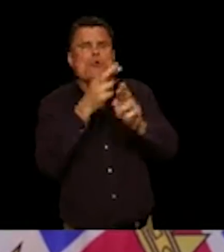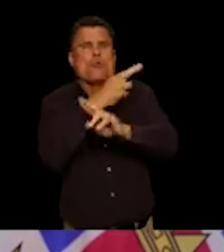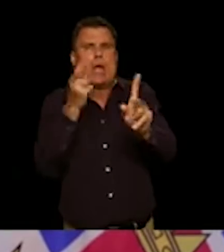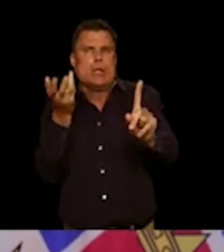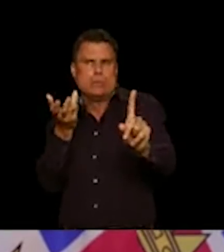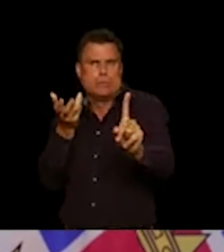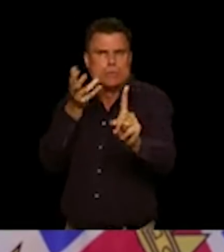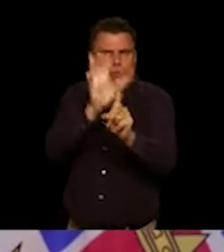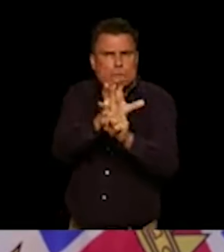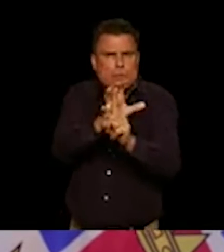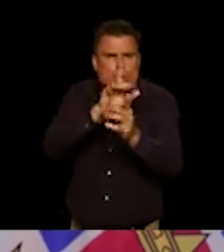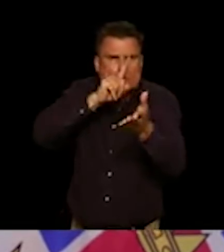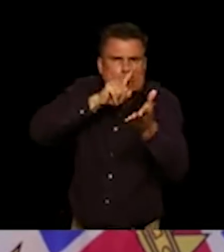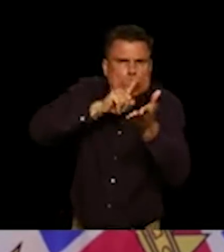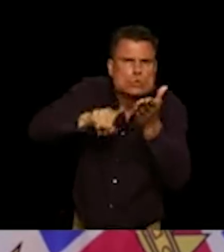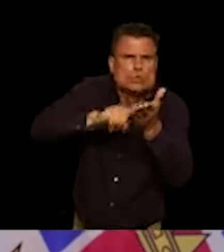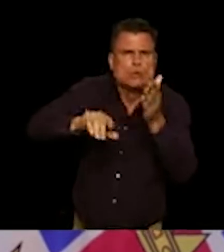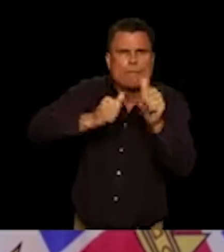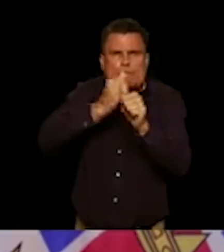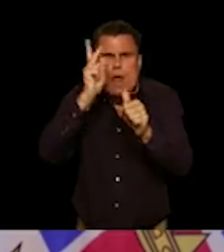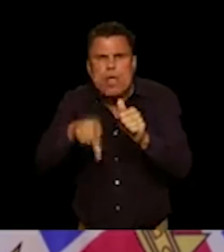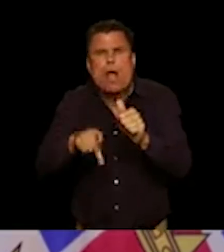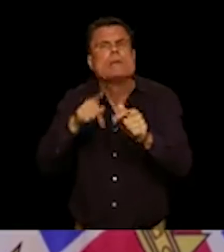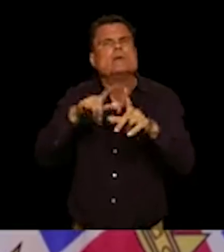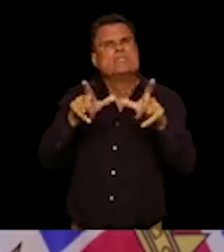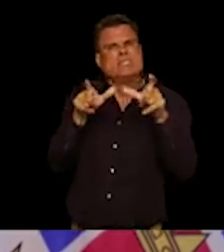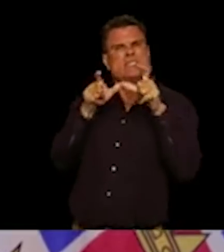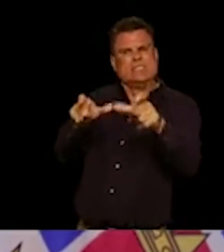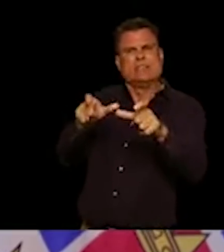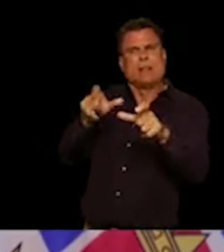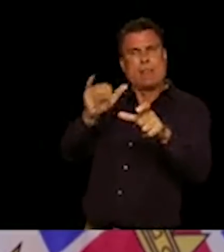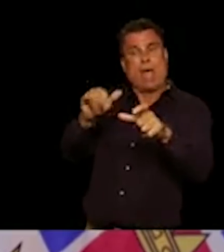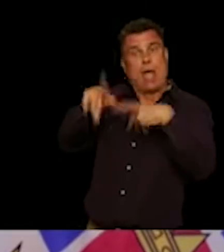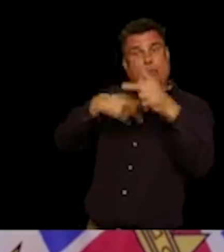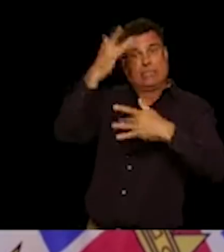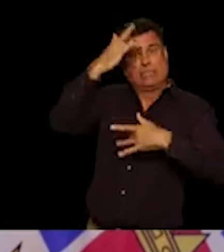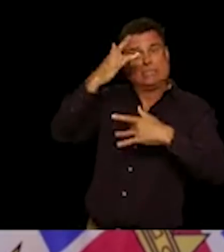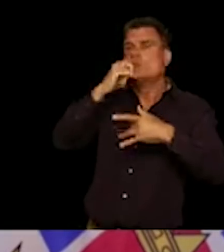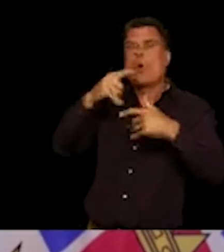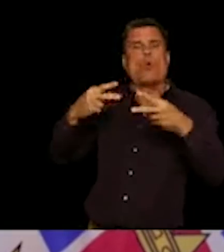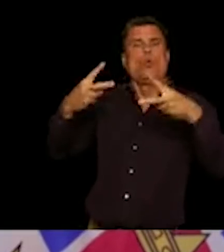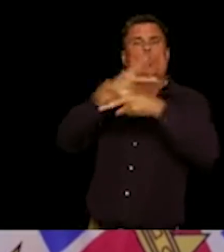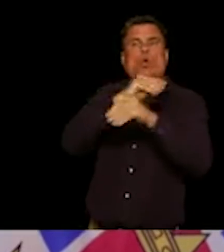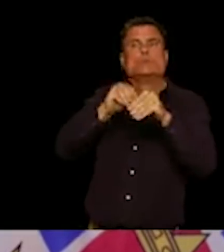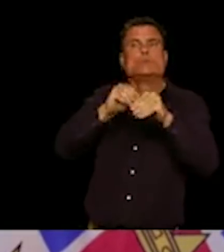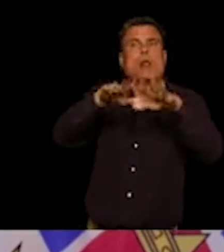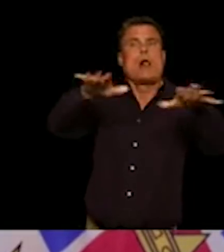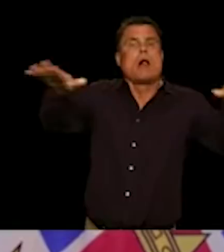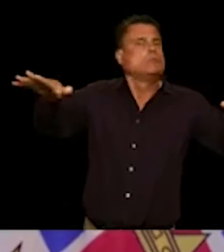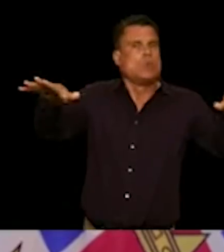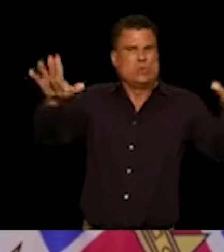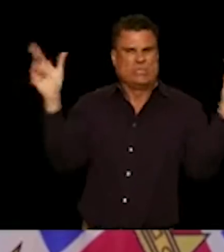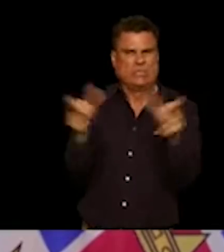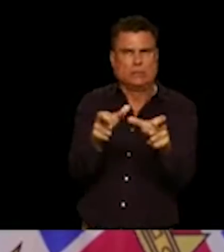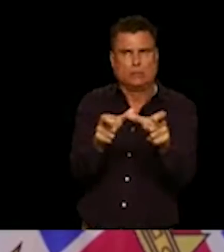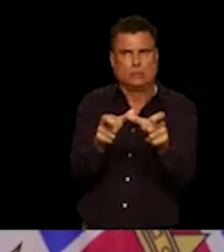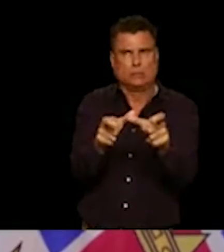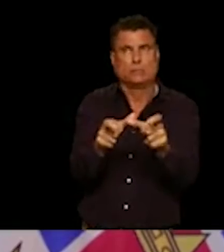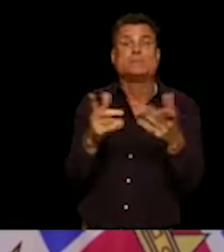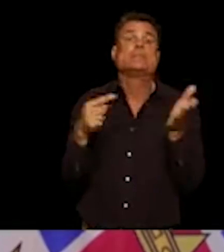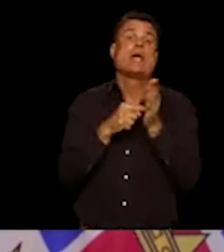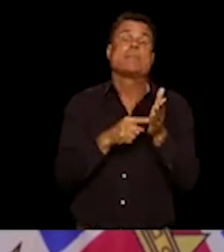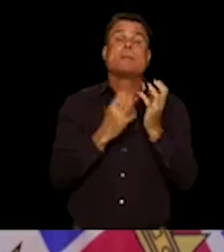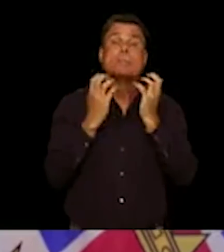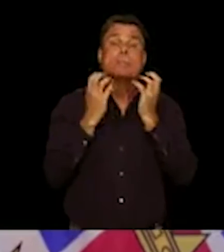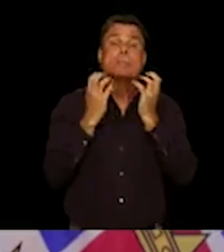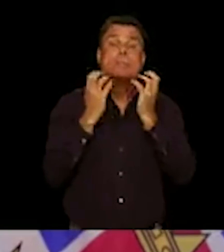do everything we can to prevent that transmission and prevent others from getting sick. So this is something that we do quite